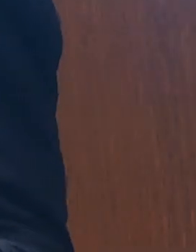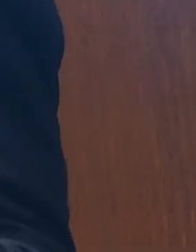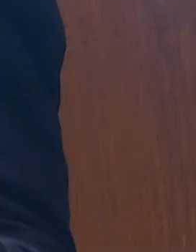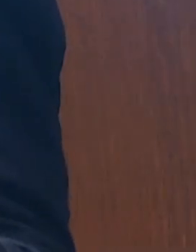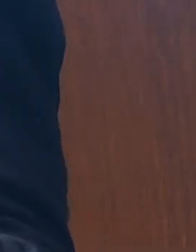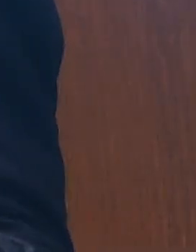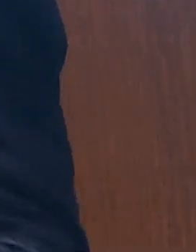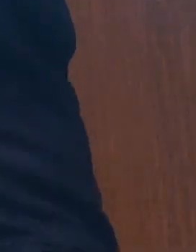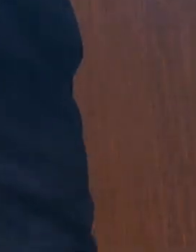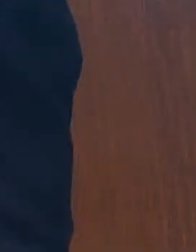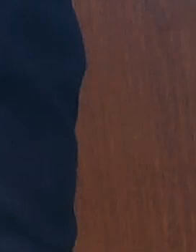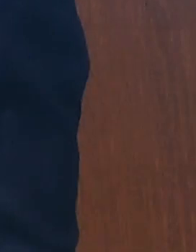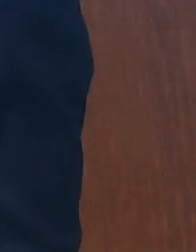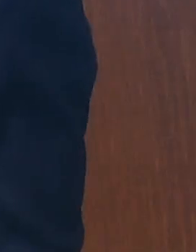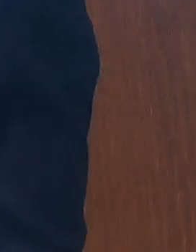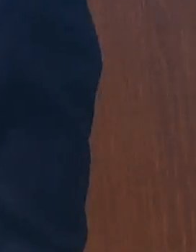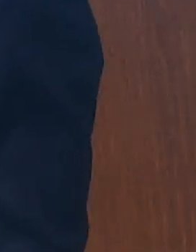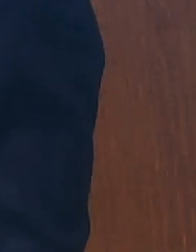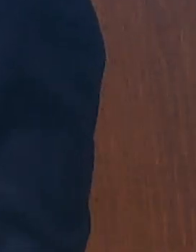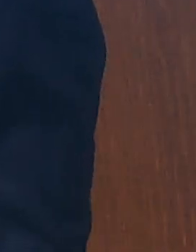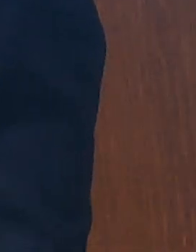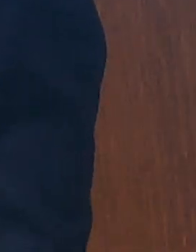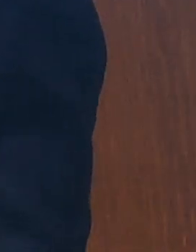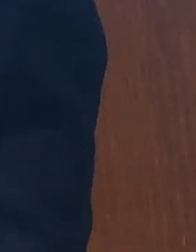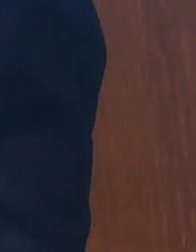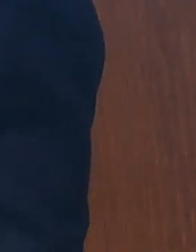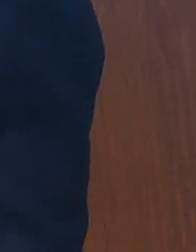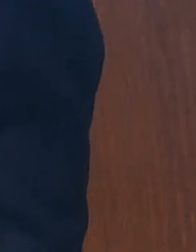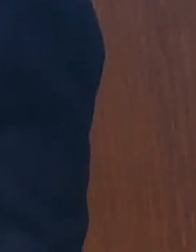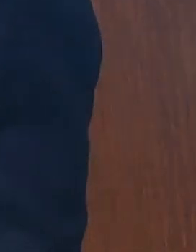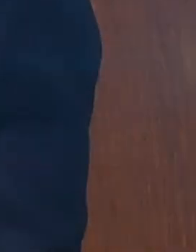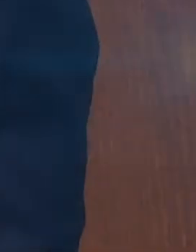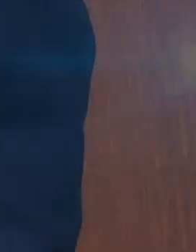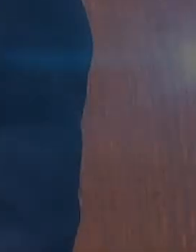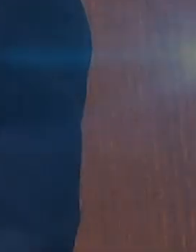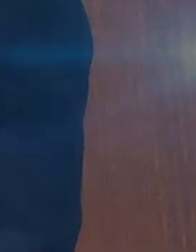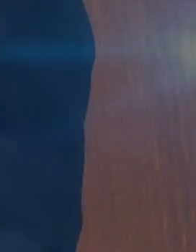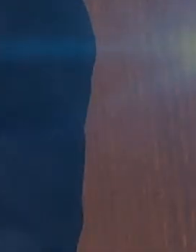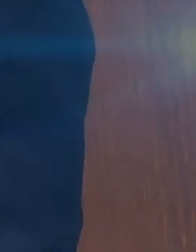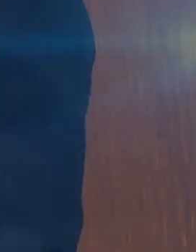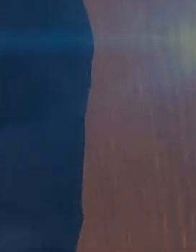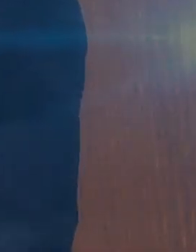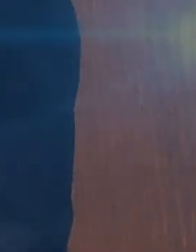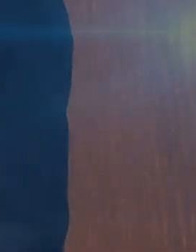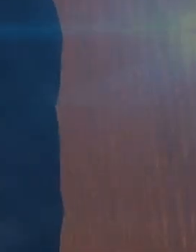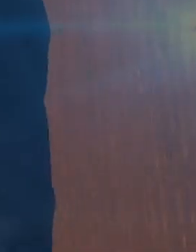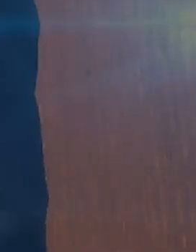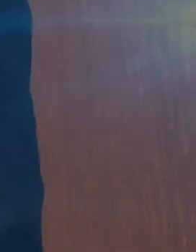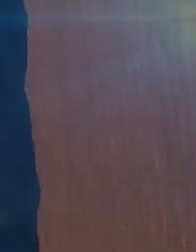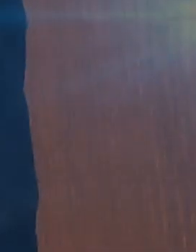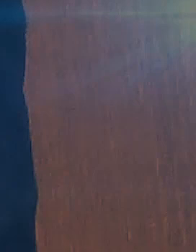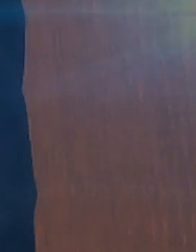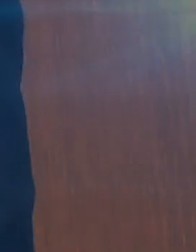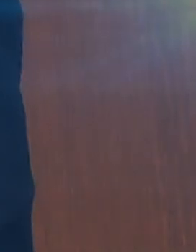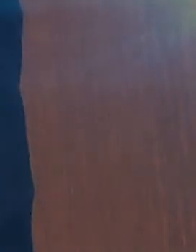from, do you trust God? When you find out that friends are fake and enemies are